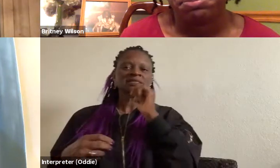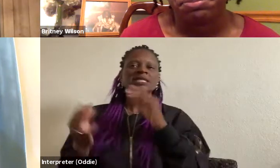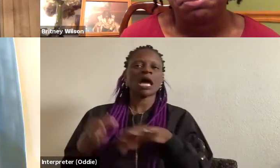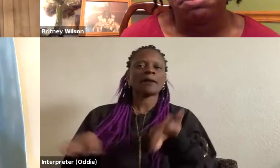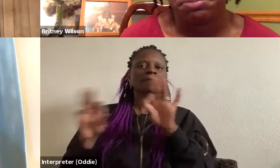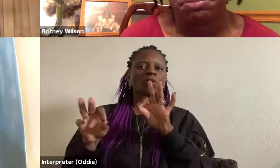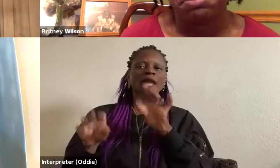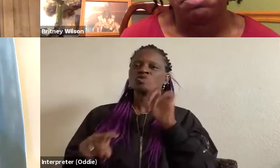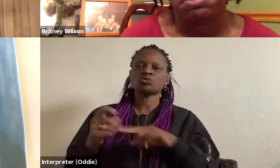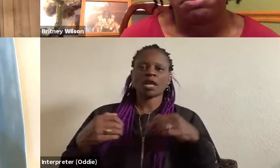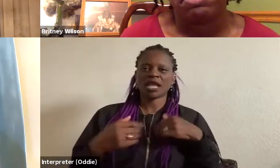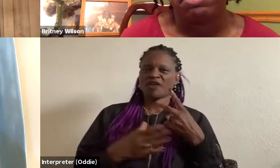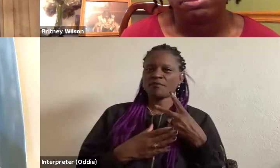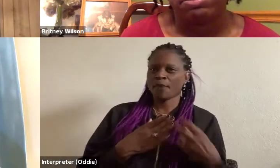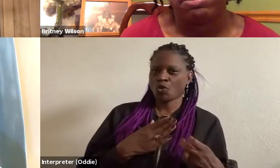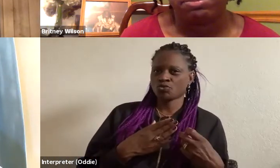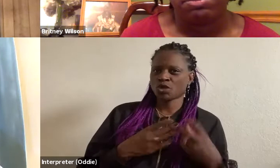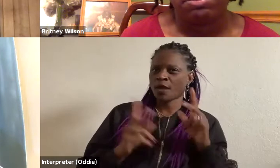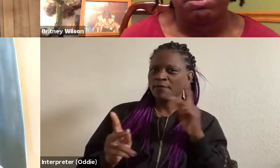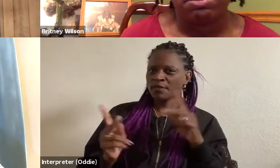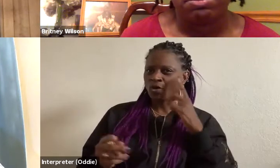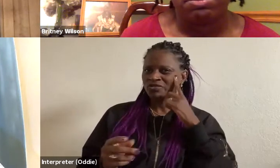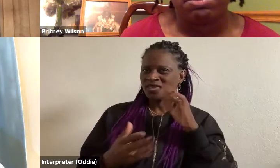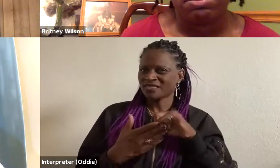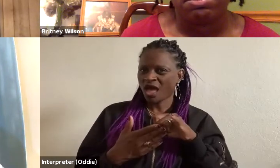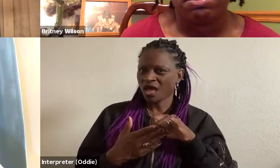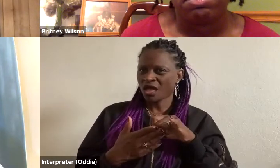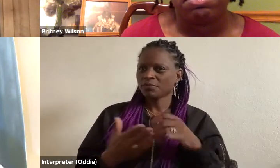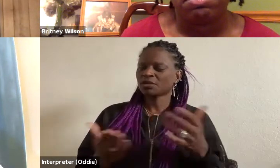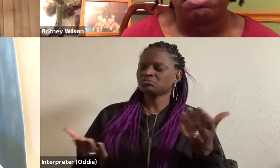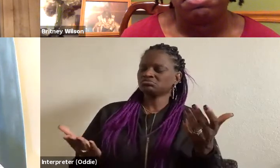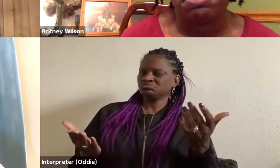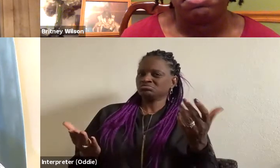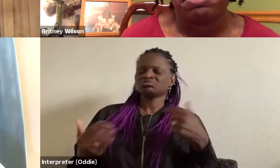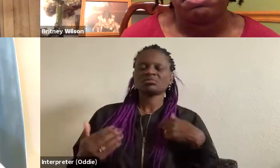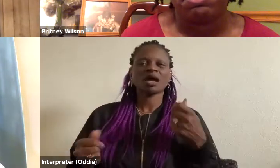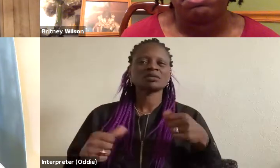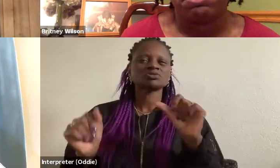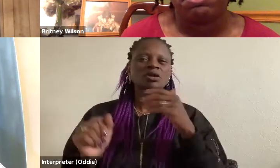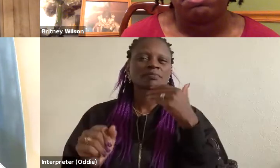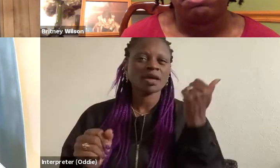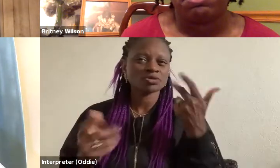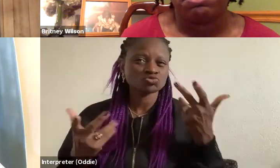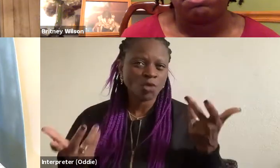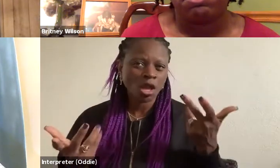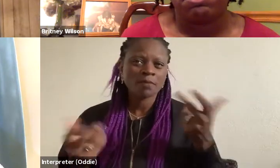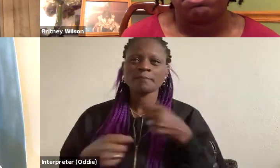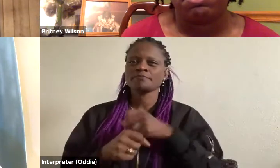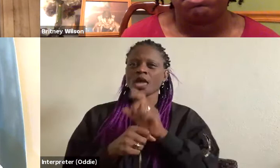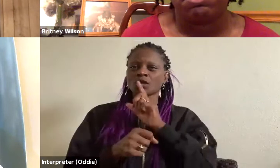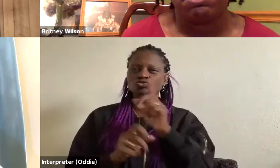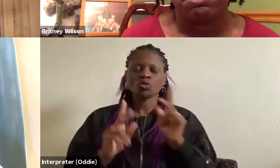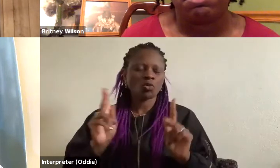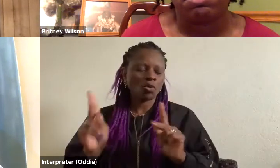both. And so I really try my best to, at least in my work, make sure that people with